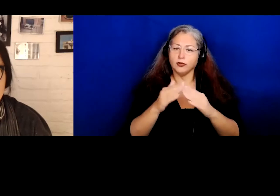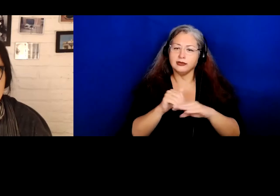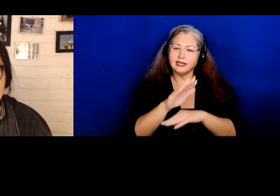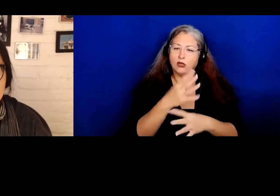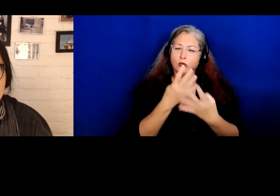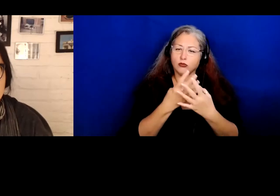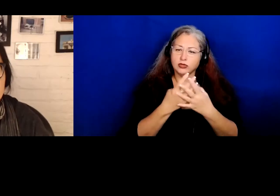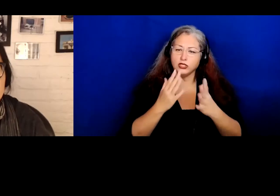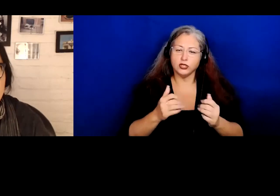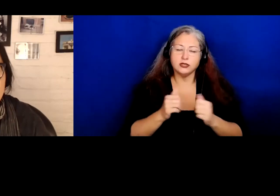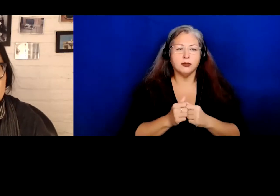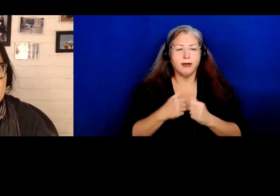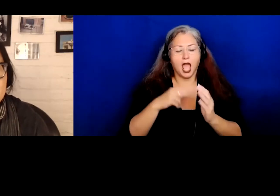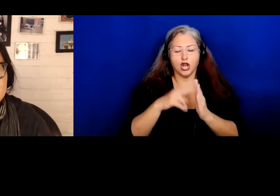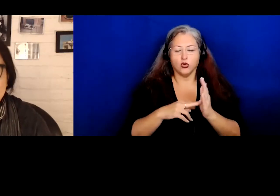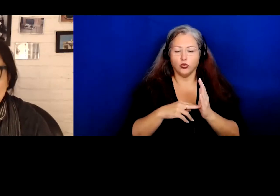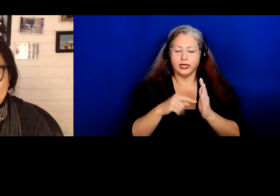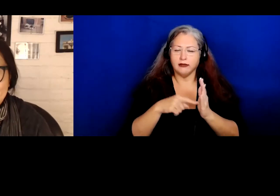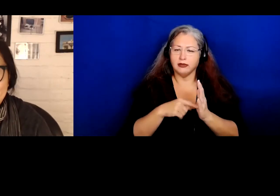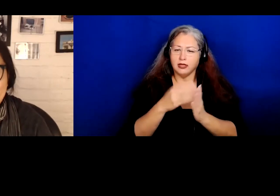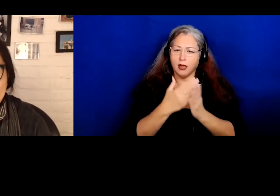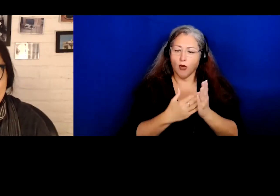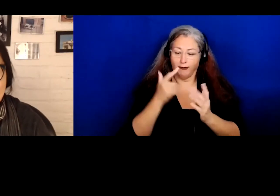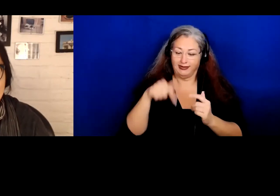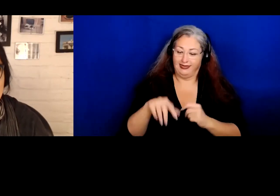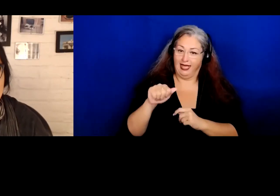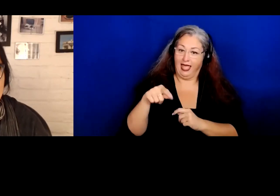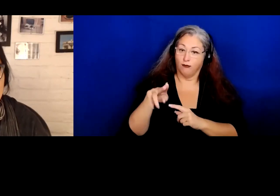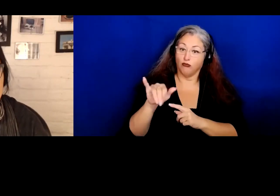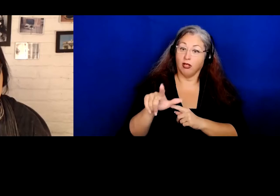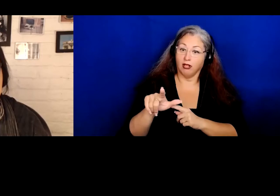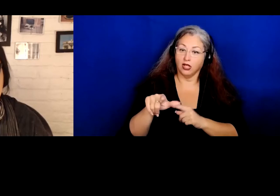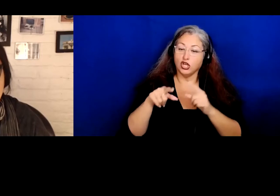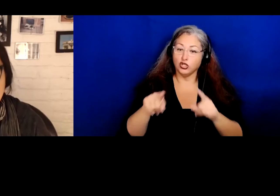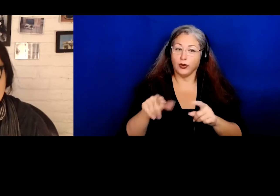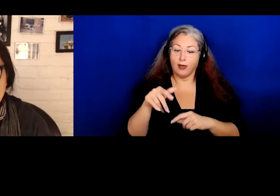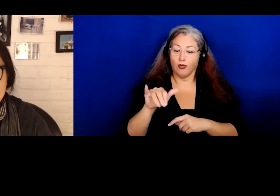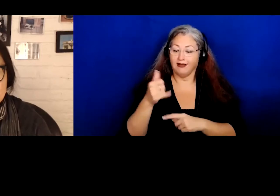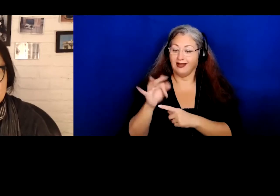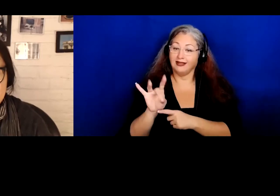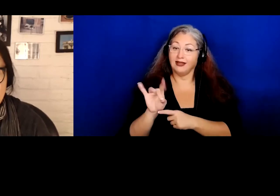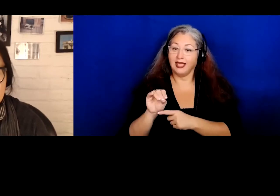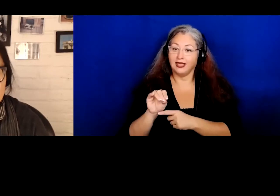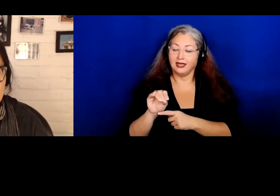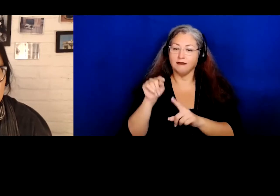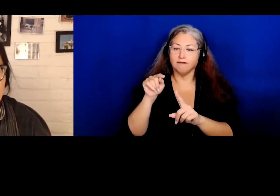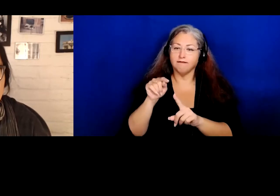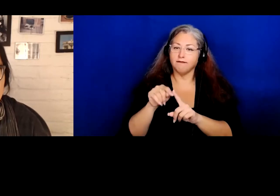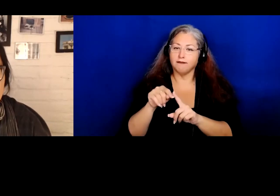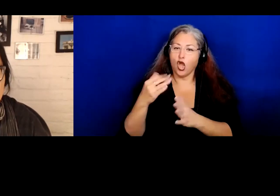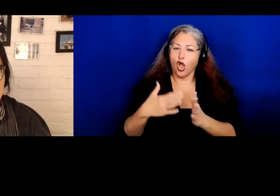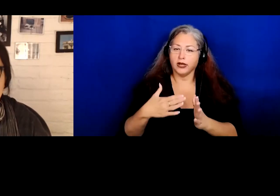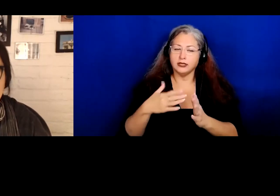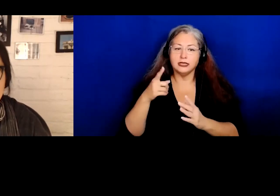wanted to read this segment today because it's April, and in April 1980, Xie